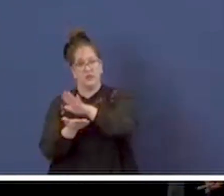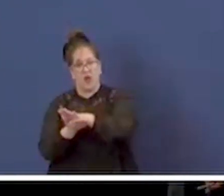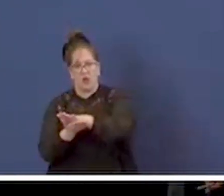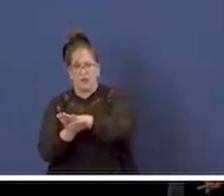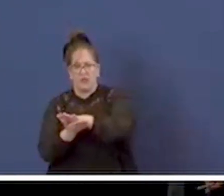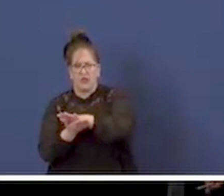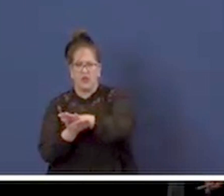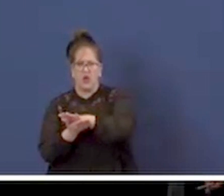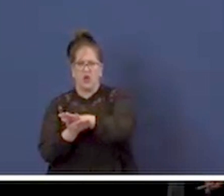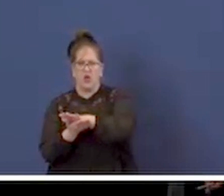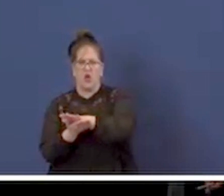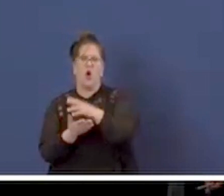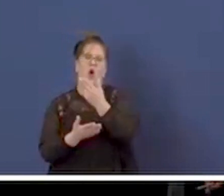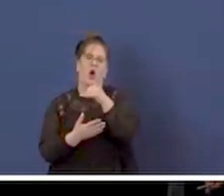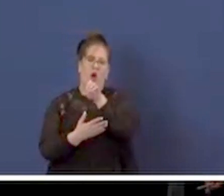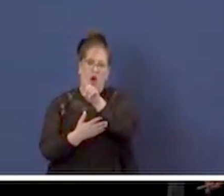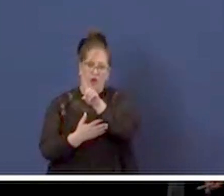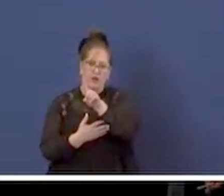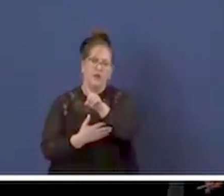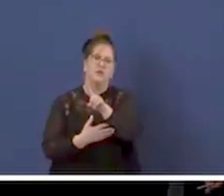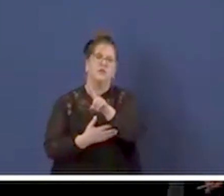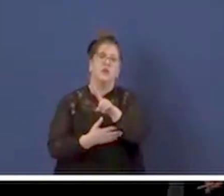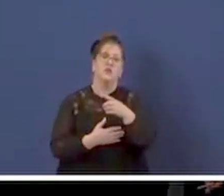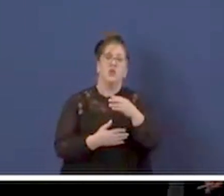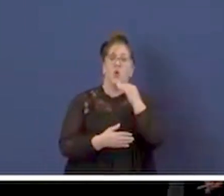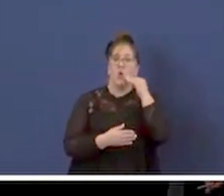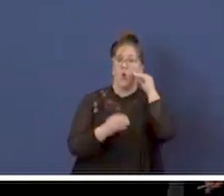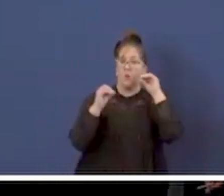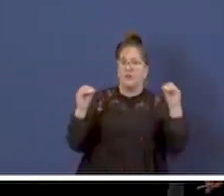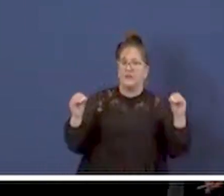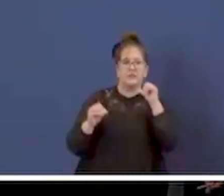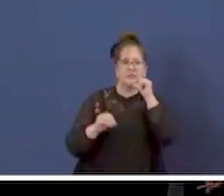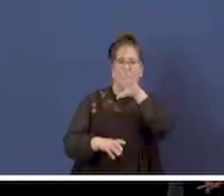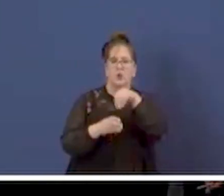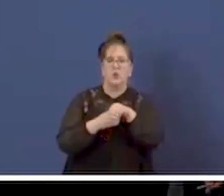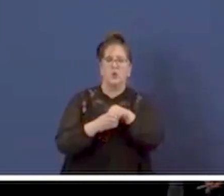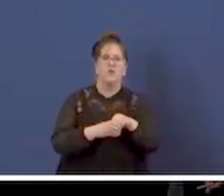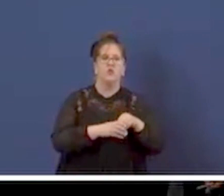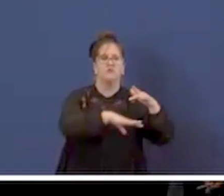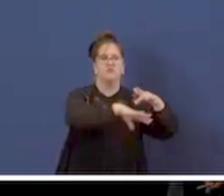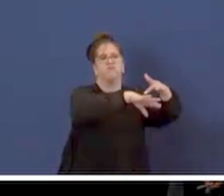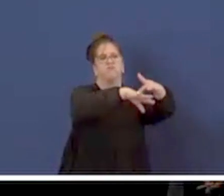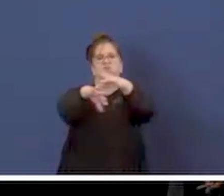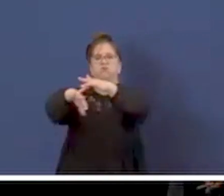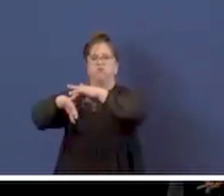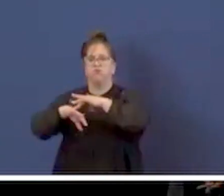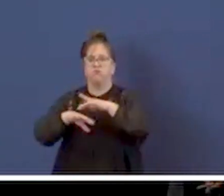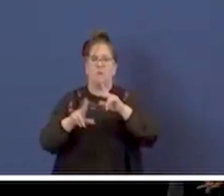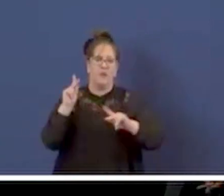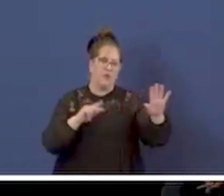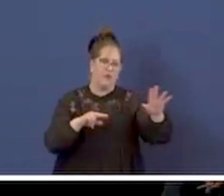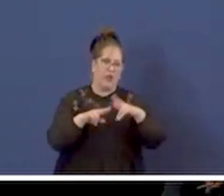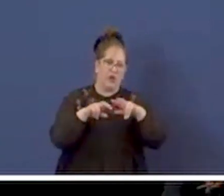homeless. The HUD definition of homeless does not include couch surfing. If someone does not have a place of their own,